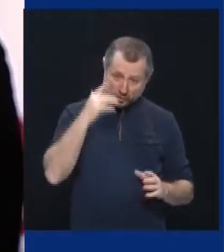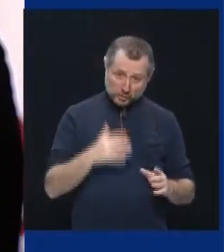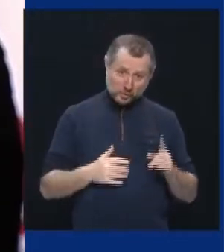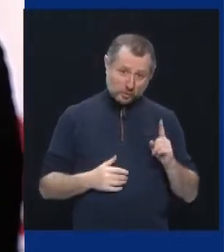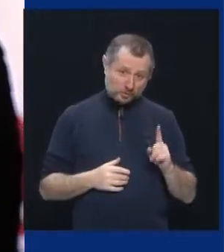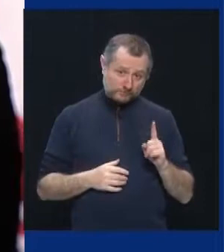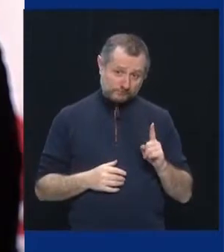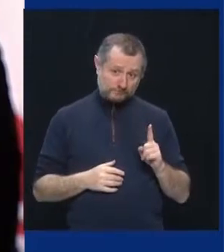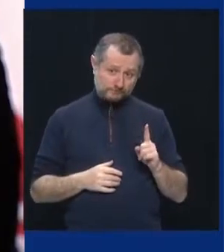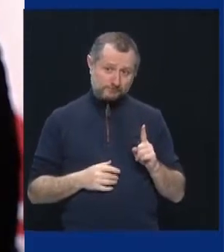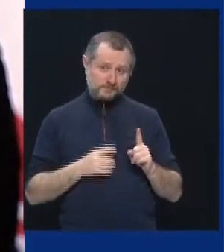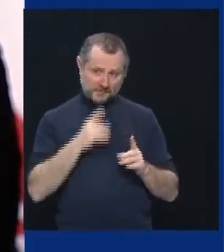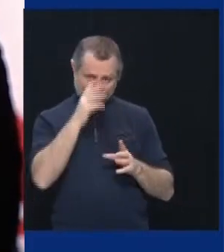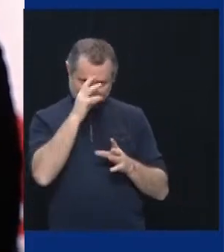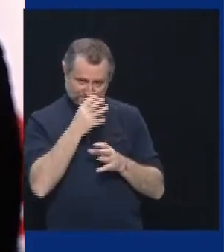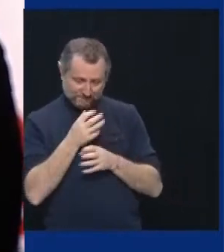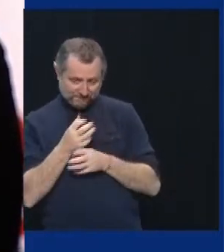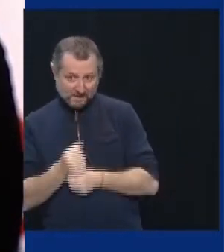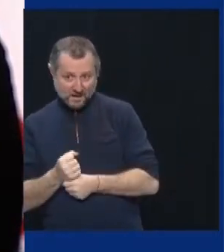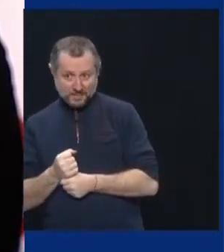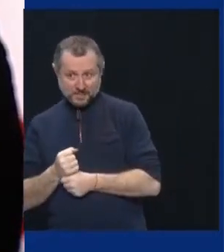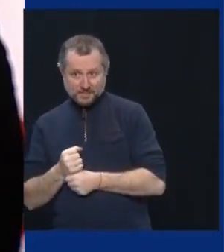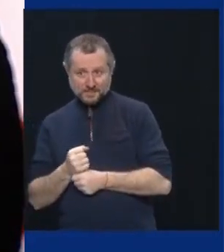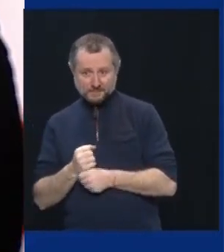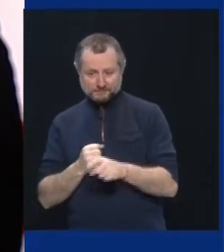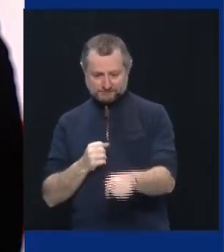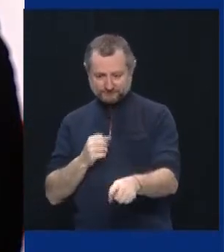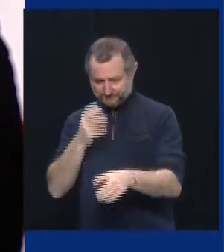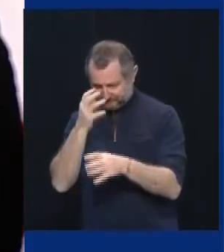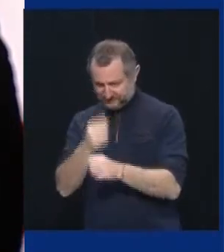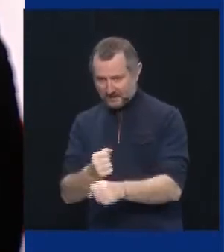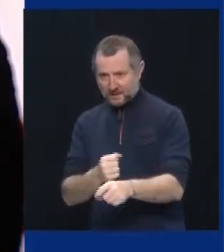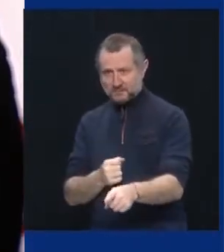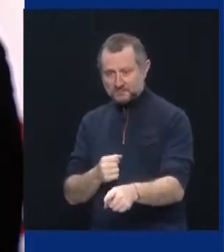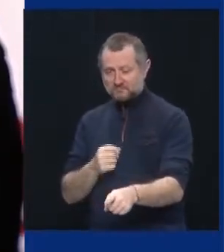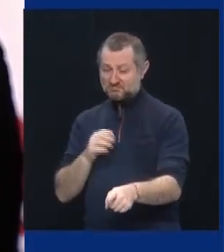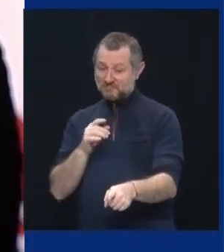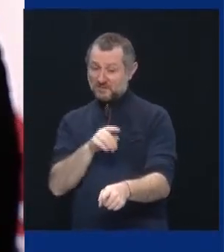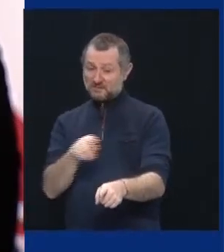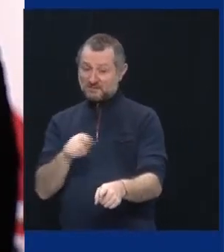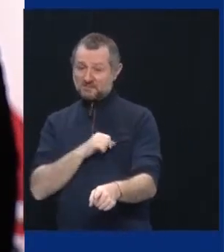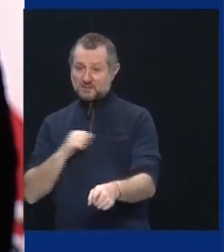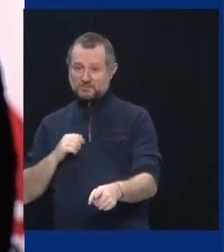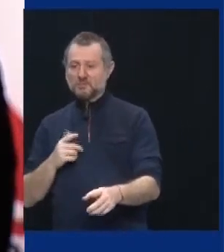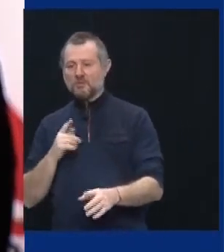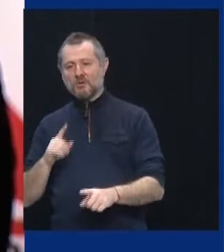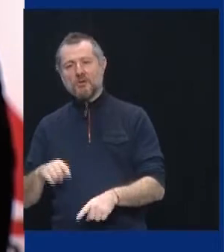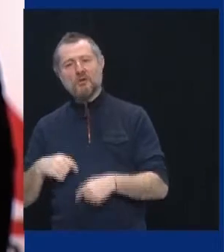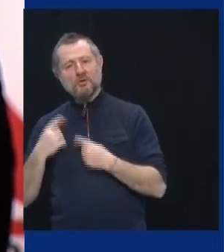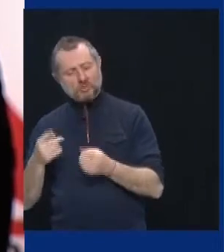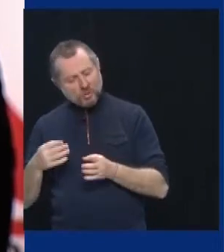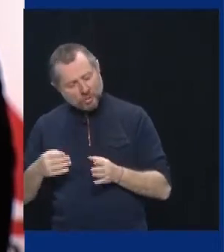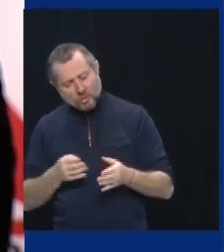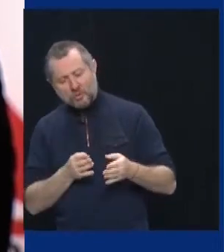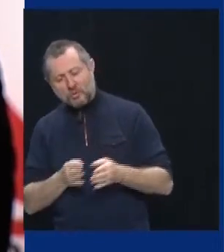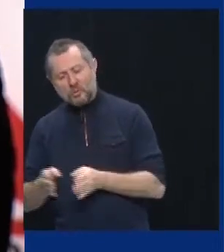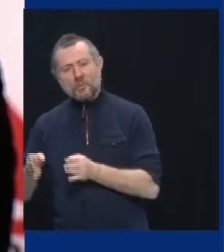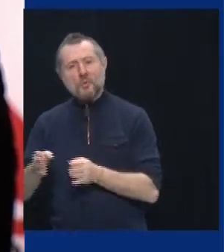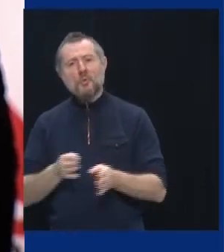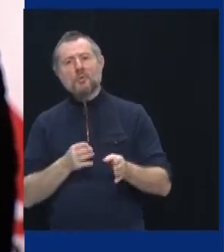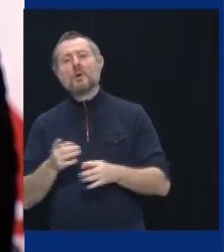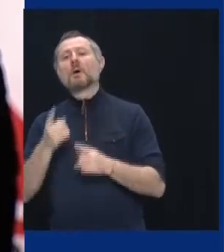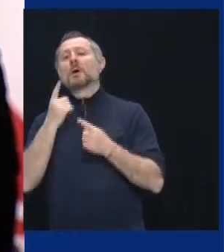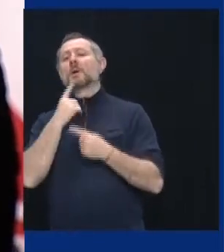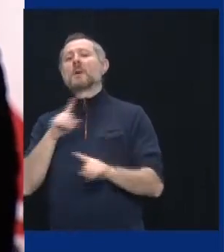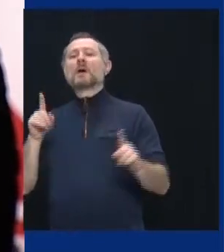faith, Ms. Dickens, you had faith early. And boy, it's been a road to get to where we are. So I want to thank you today and say